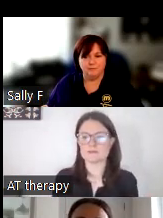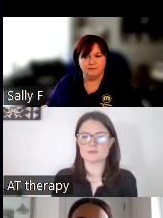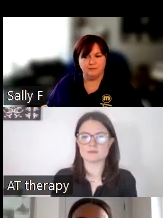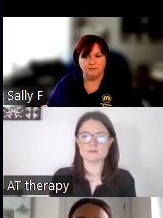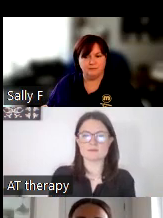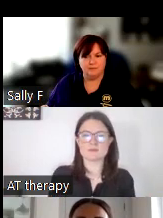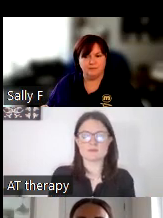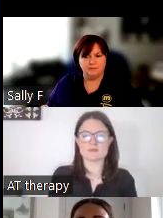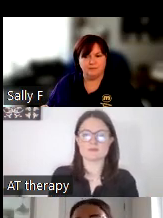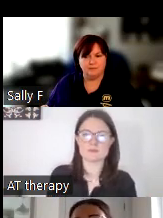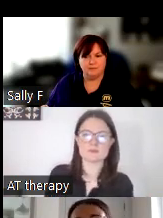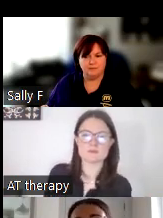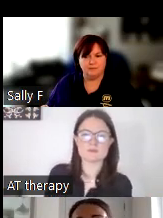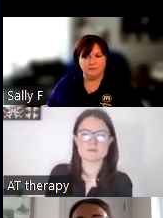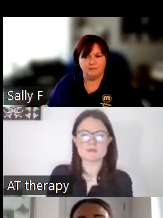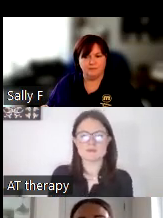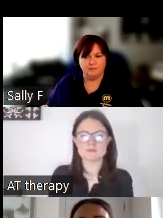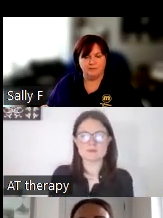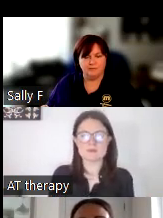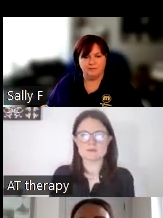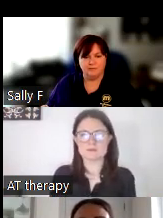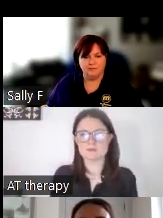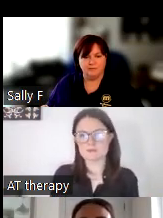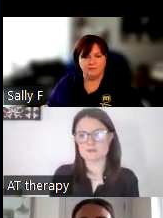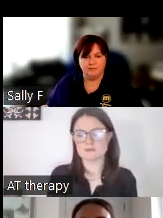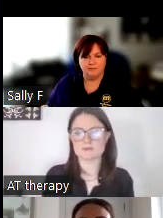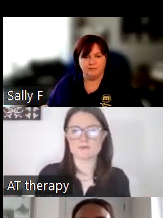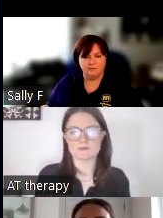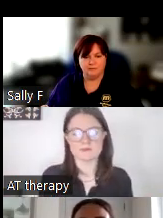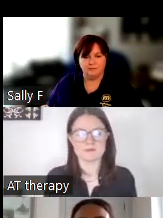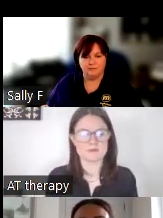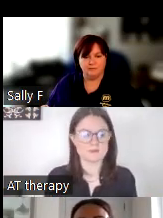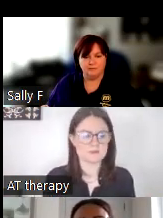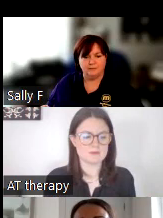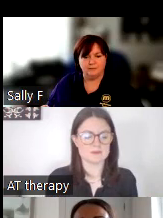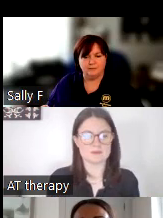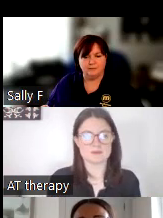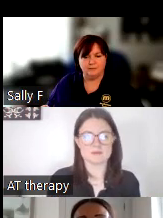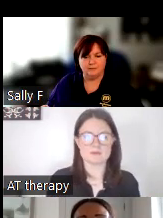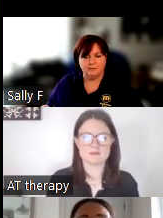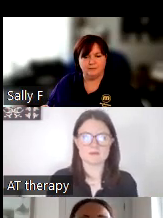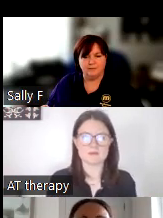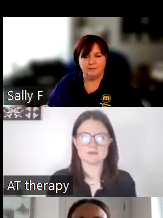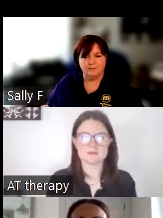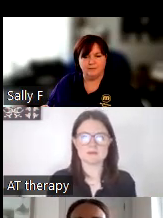little bit about what it is and how it can be really helpful for supporting that child's communications.